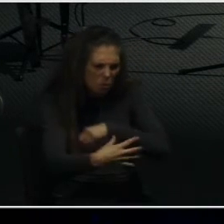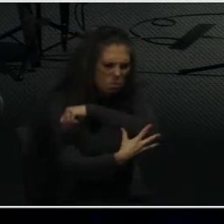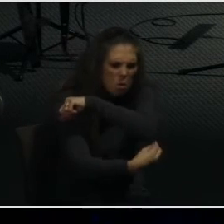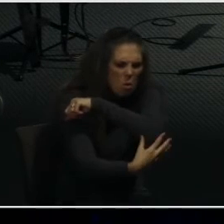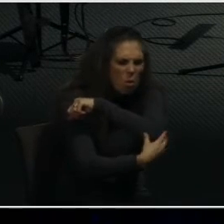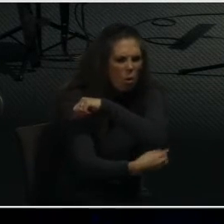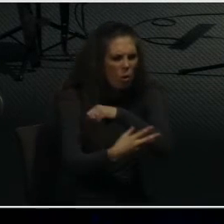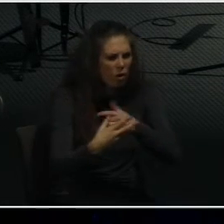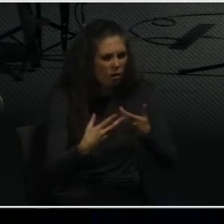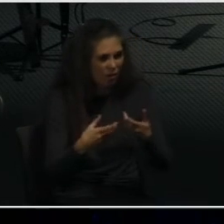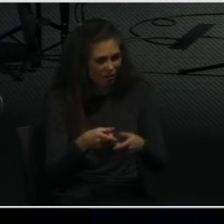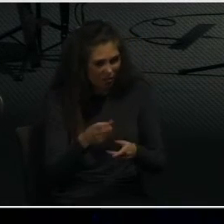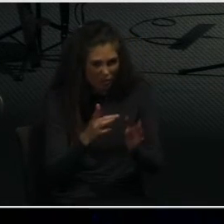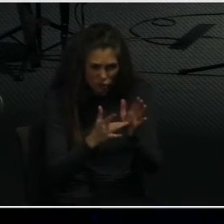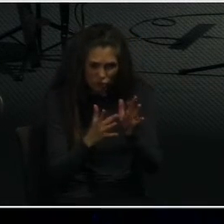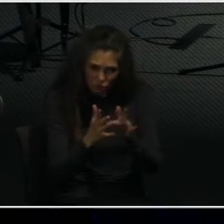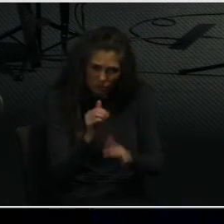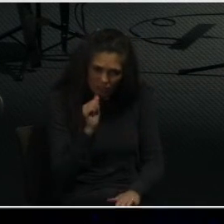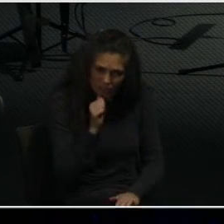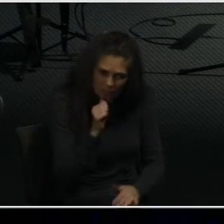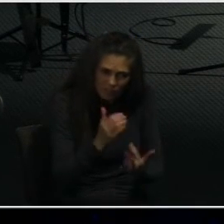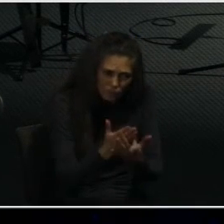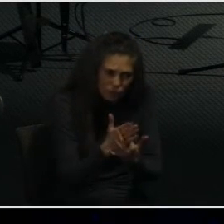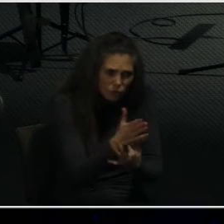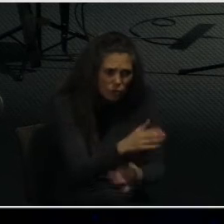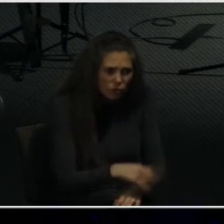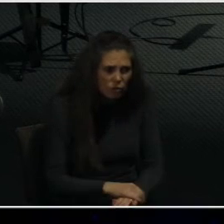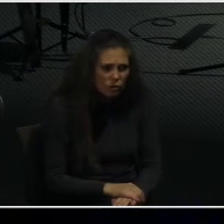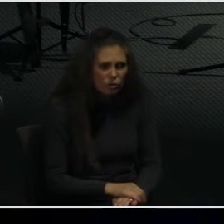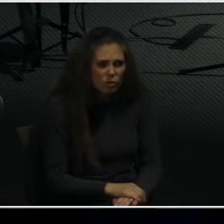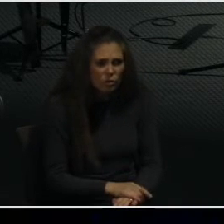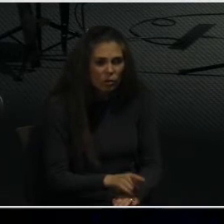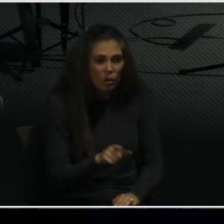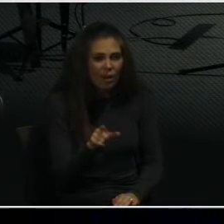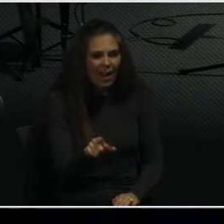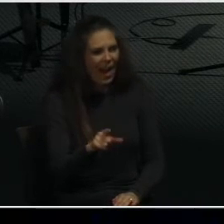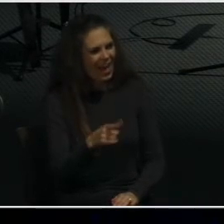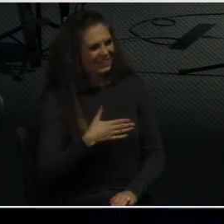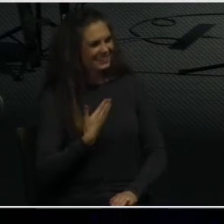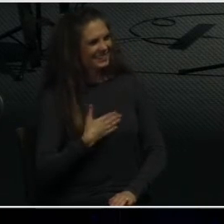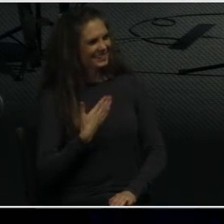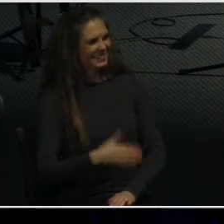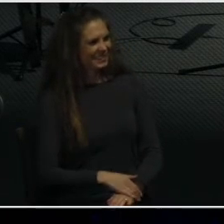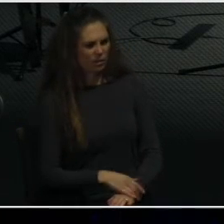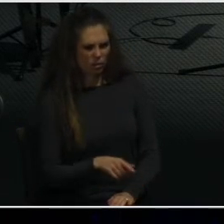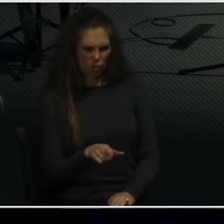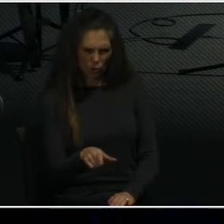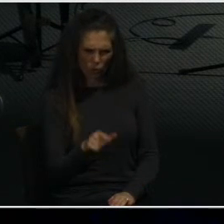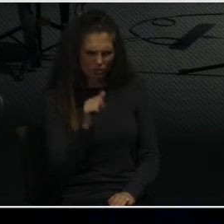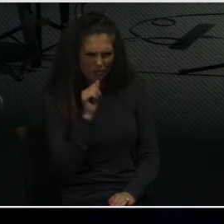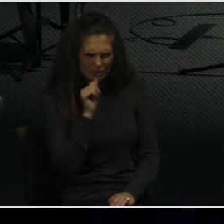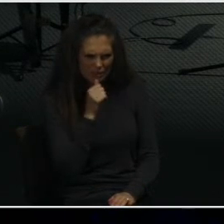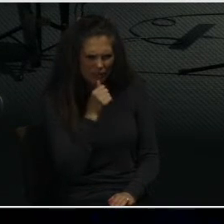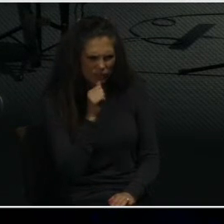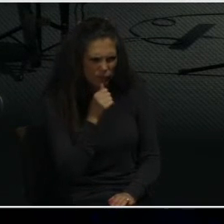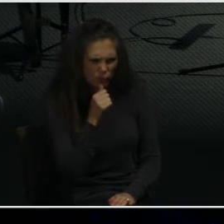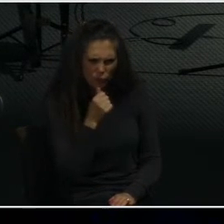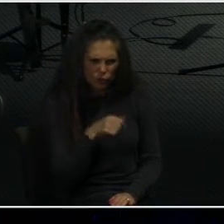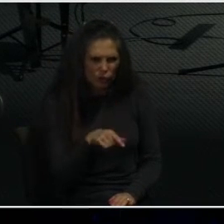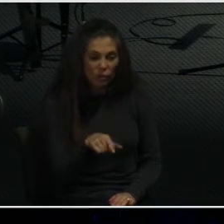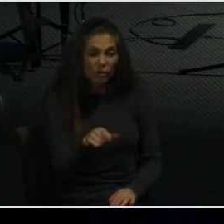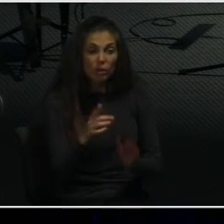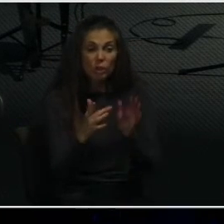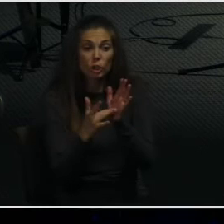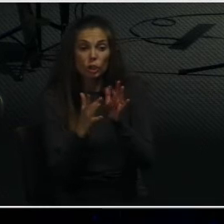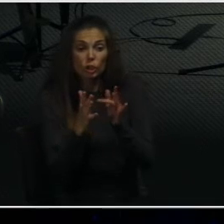class. He experienced emotional pain because of the death of his earthly father. We believe he died at some point early